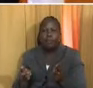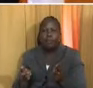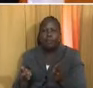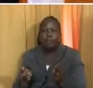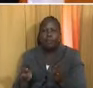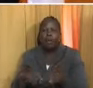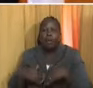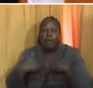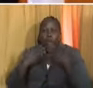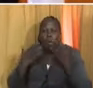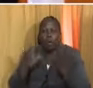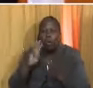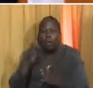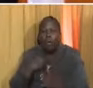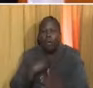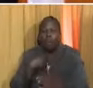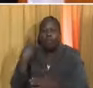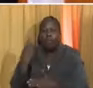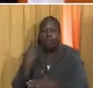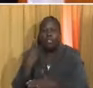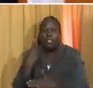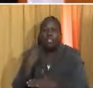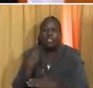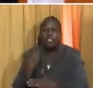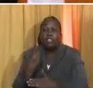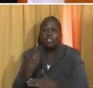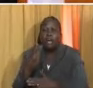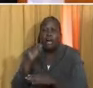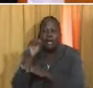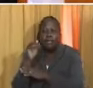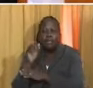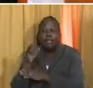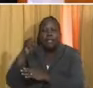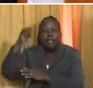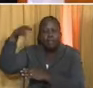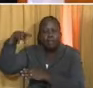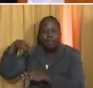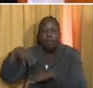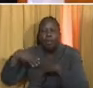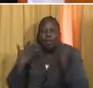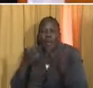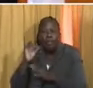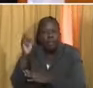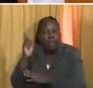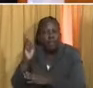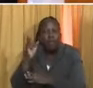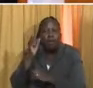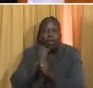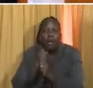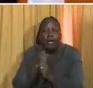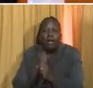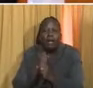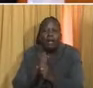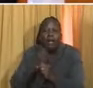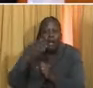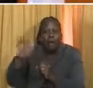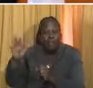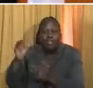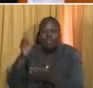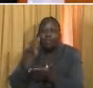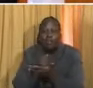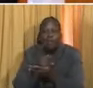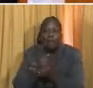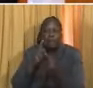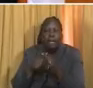where he had only sought a declaration that the president had acted outside the functions of his office by unlawfully